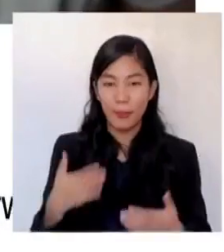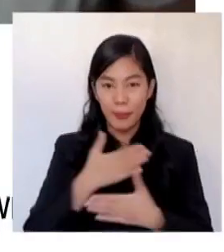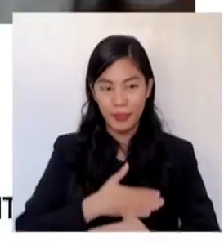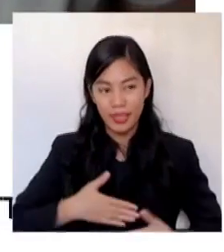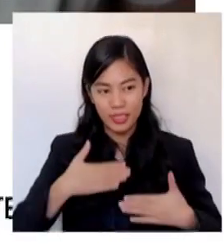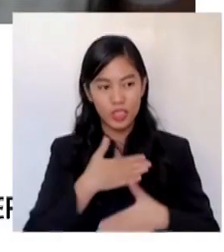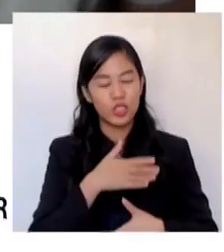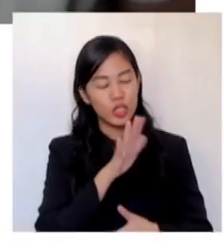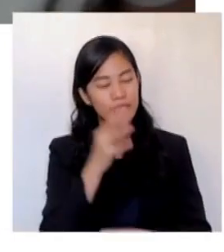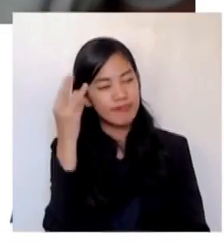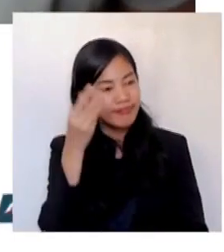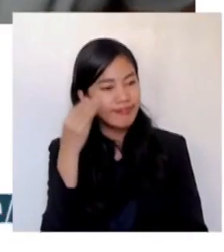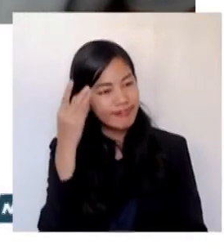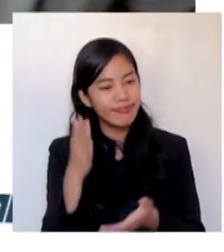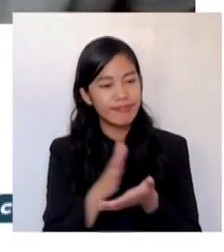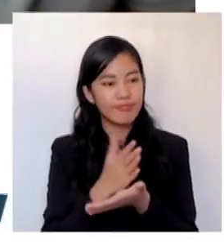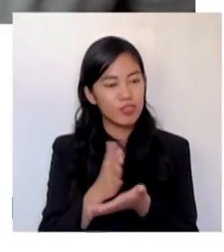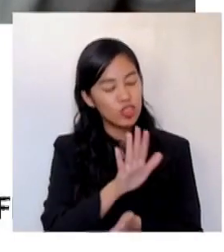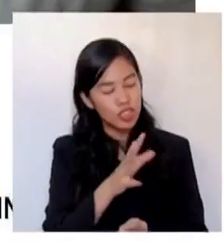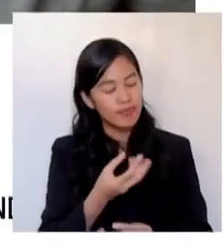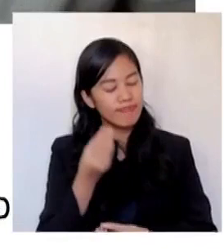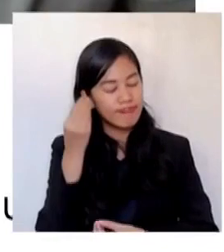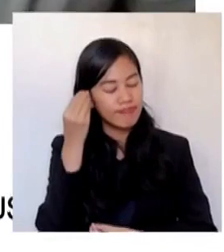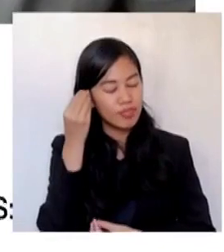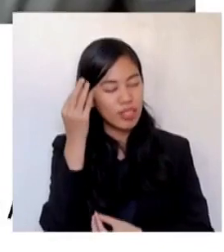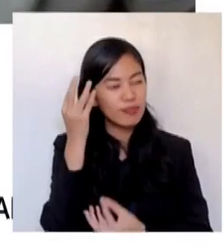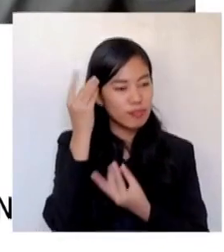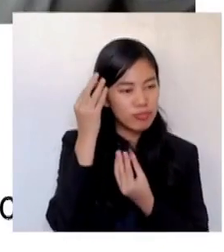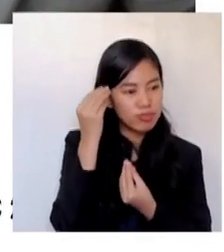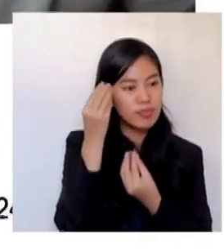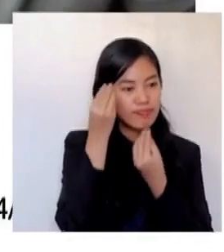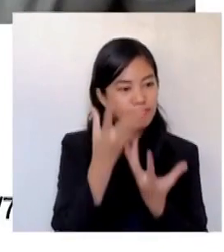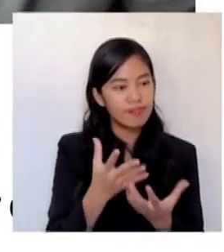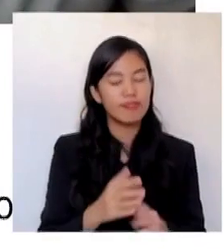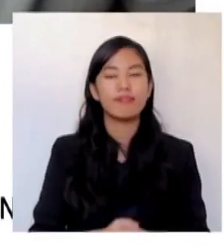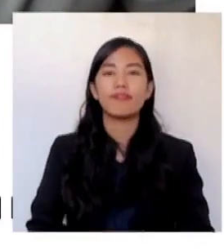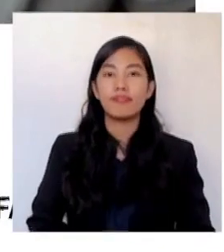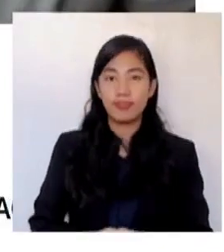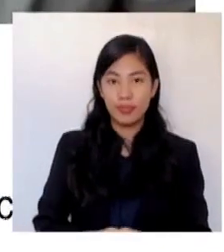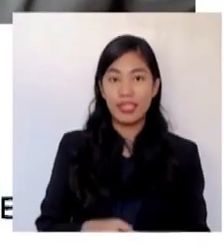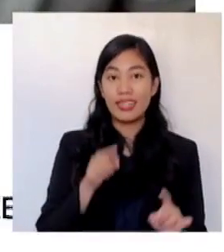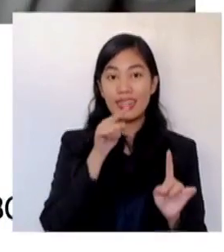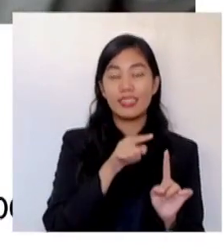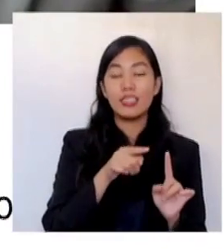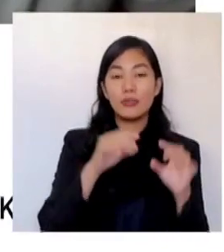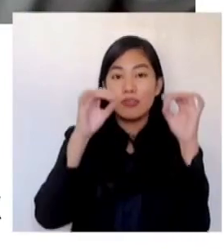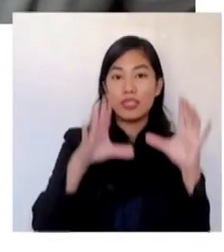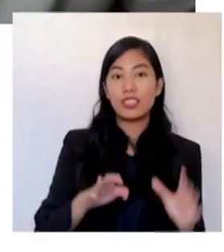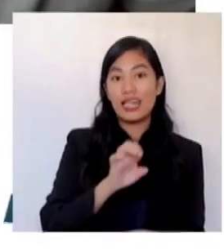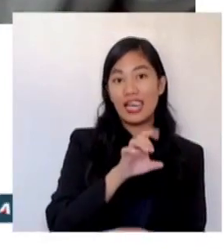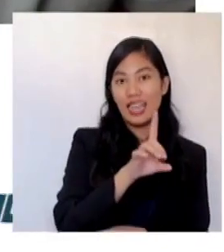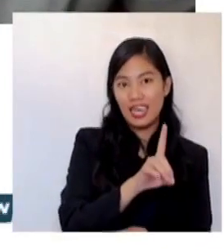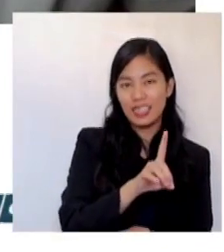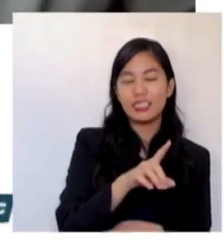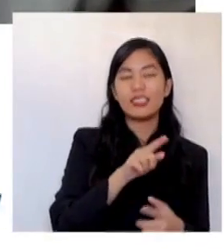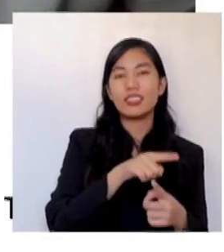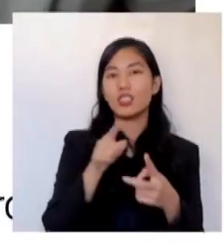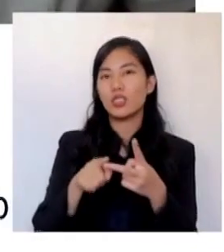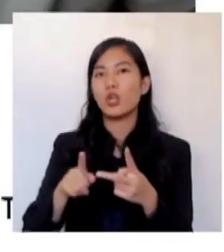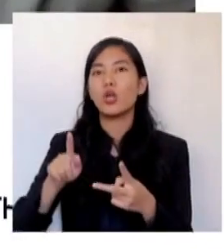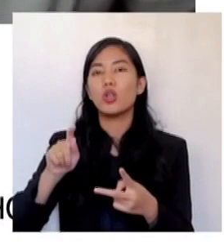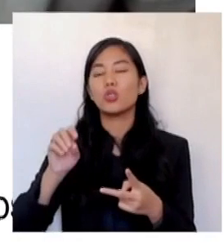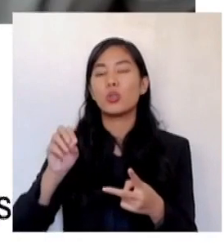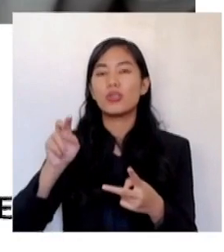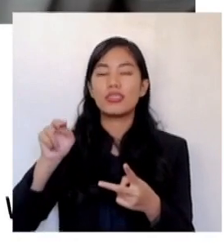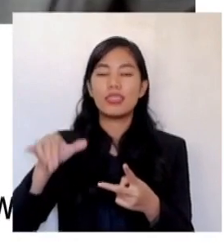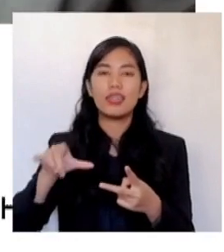Professor Edmund Tayo, Executive Director of the Local Government Development Foundation, and of course, a former Dean of the Ateneo School of Government, Tony Lavinia. Thank you, gentlemen,